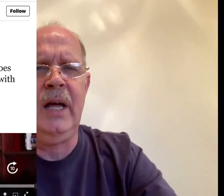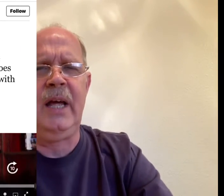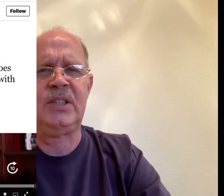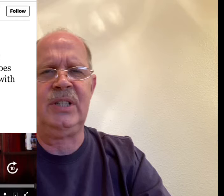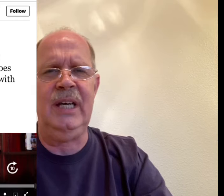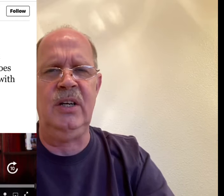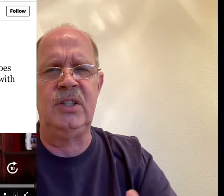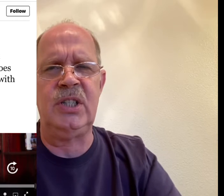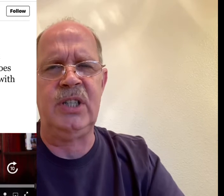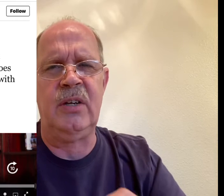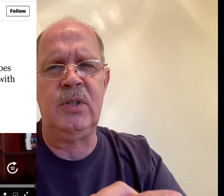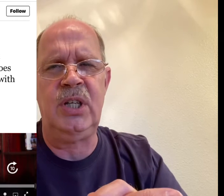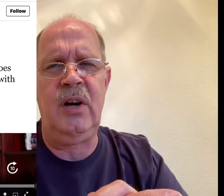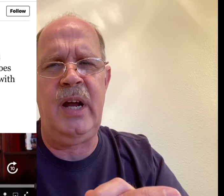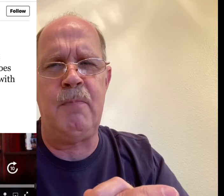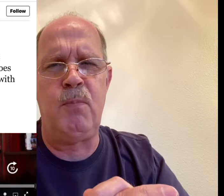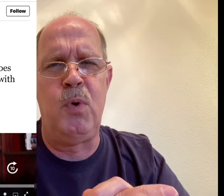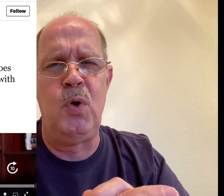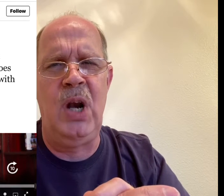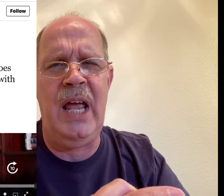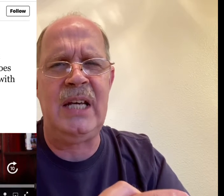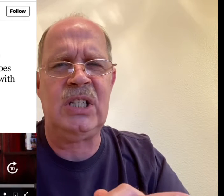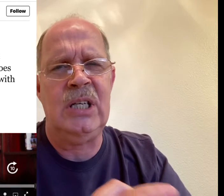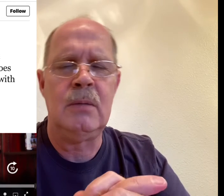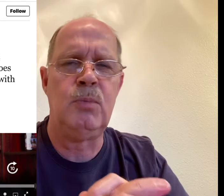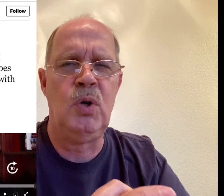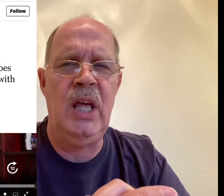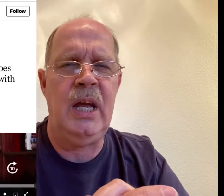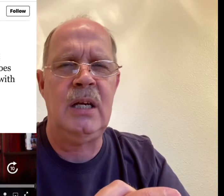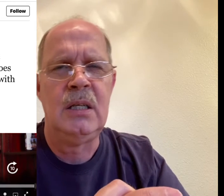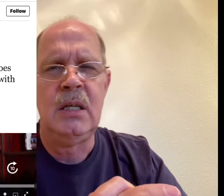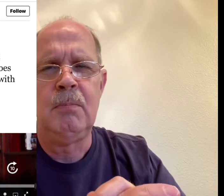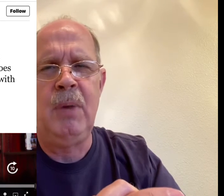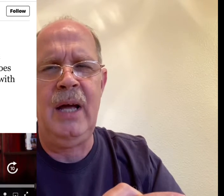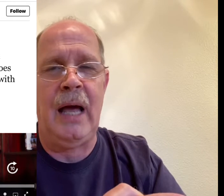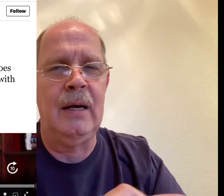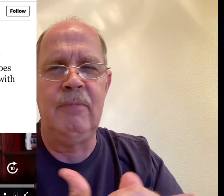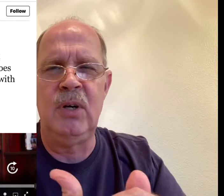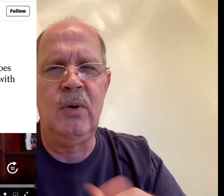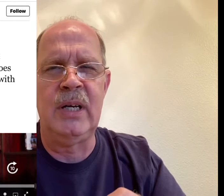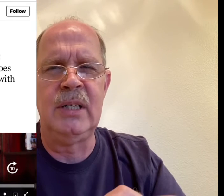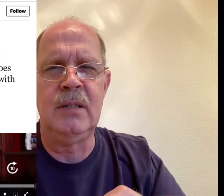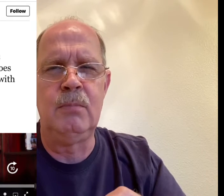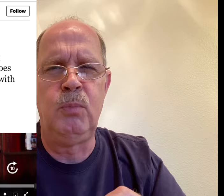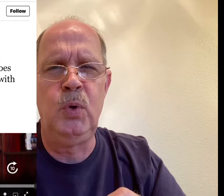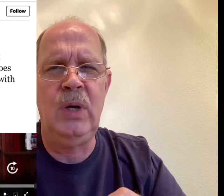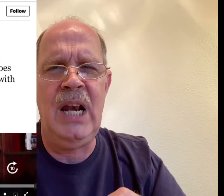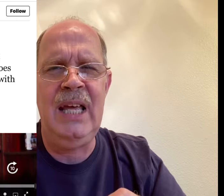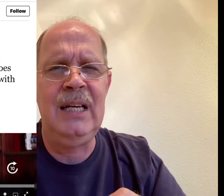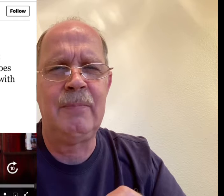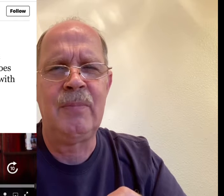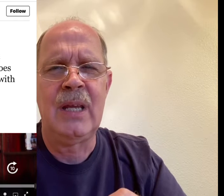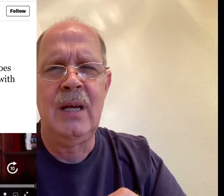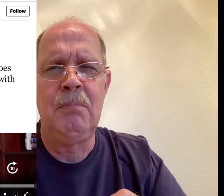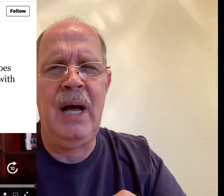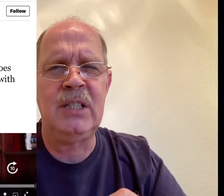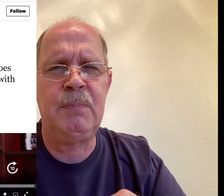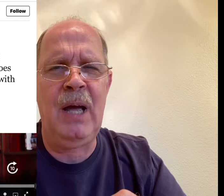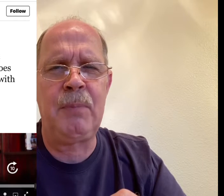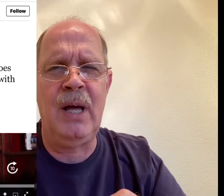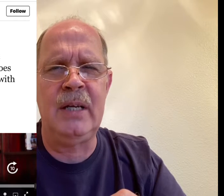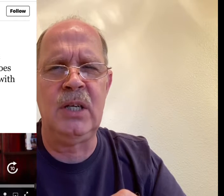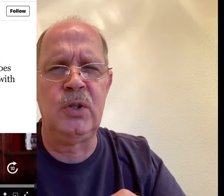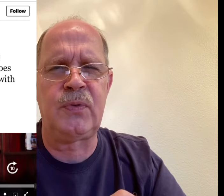Oh, ex-Energy Secretary Brule, I have no idea. Brule?